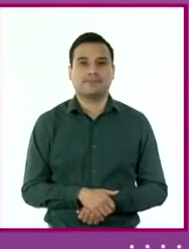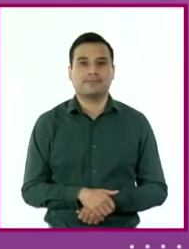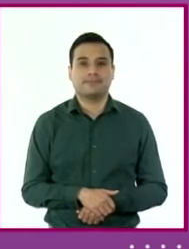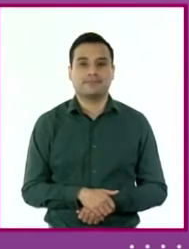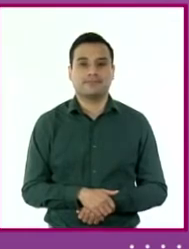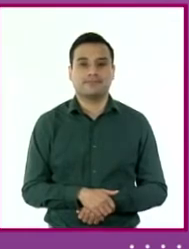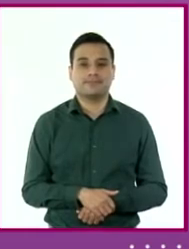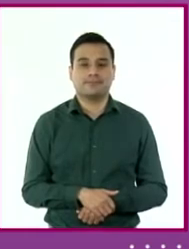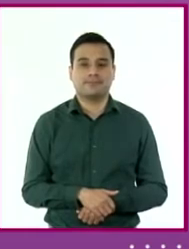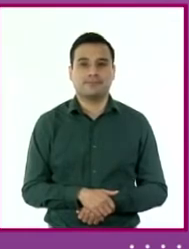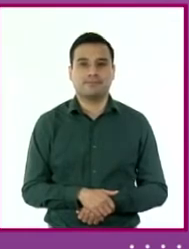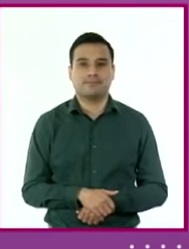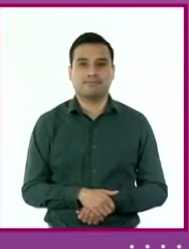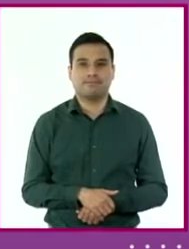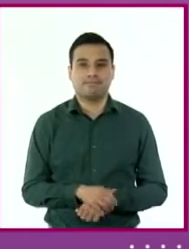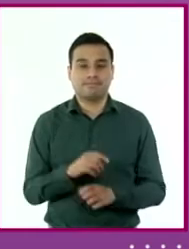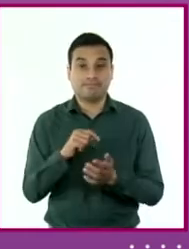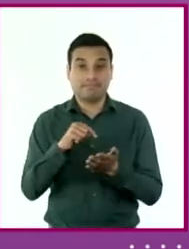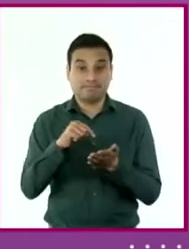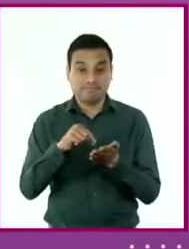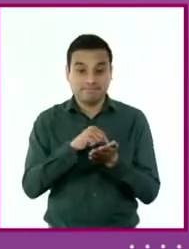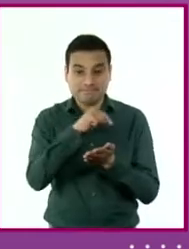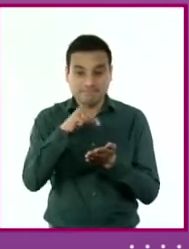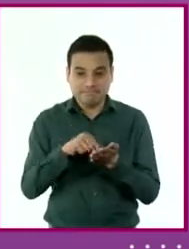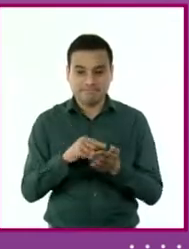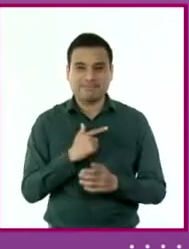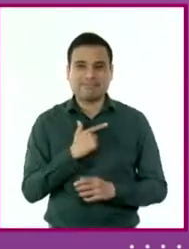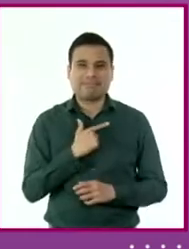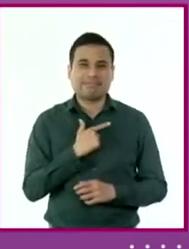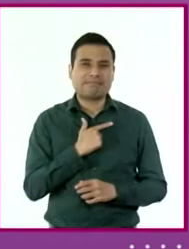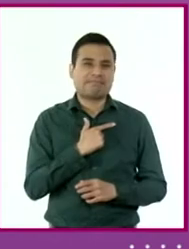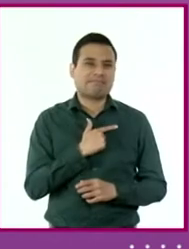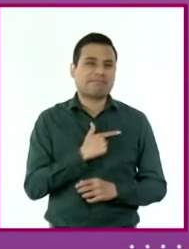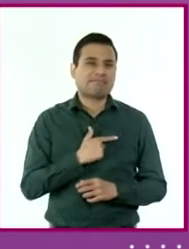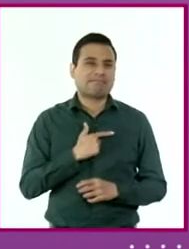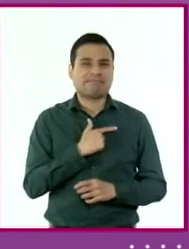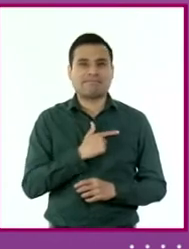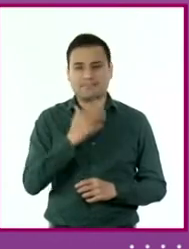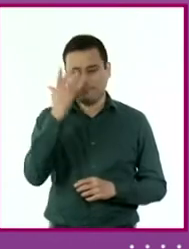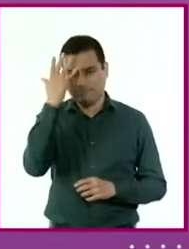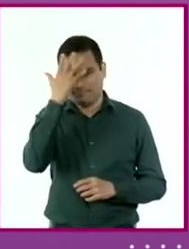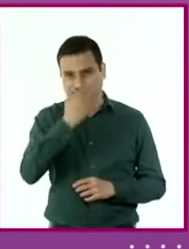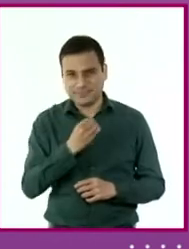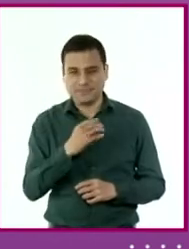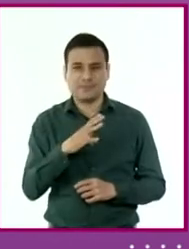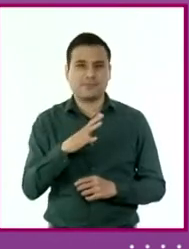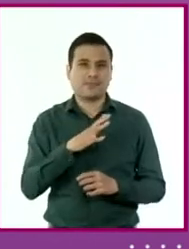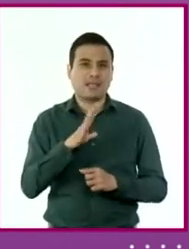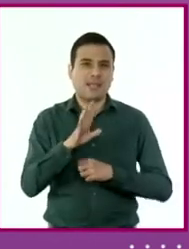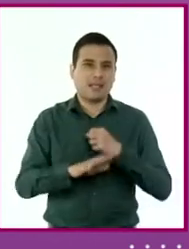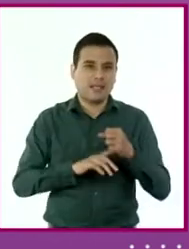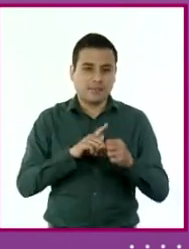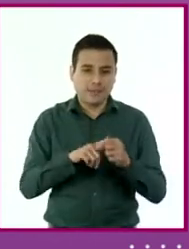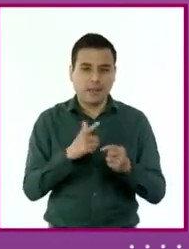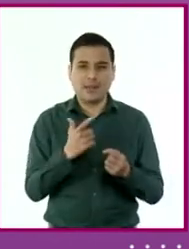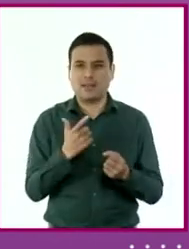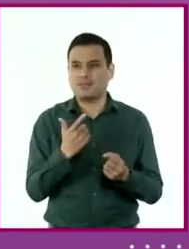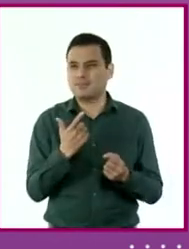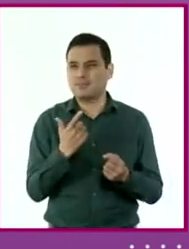I love this place. It's marvelous. There are lots of animals and plants.